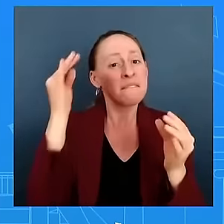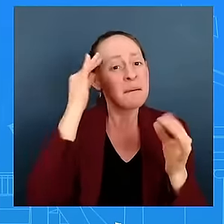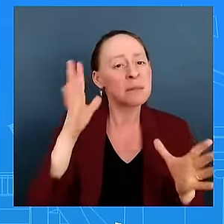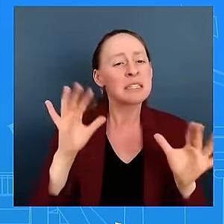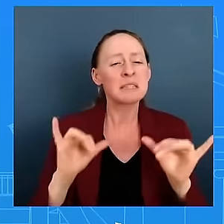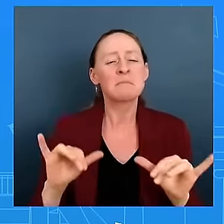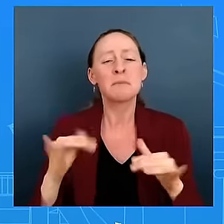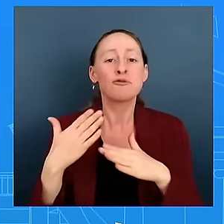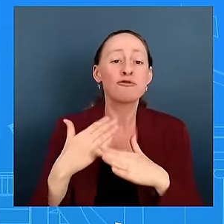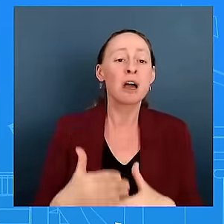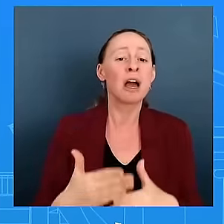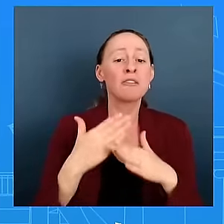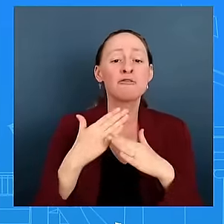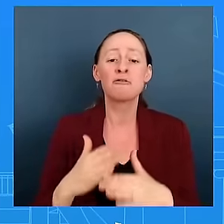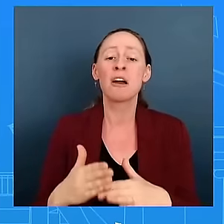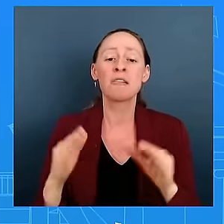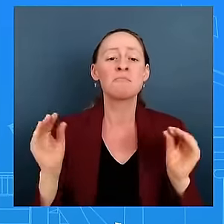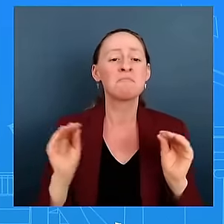George W. Bush